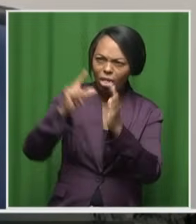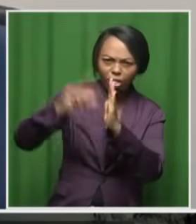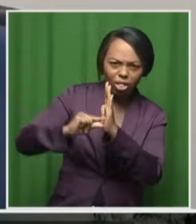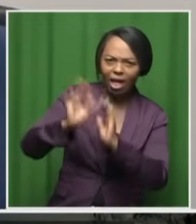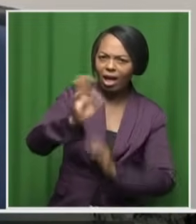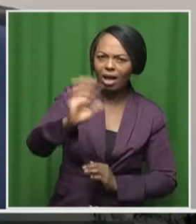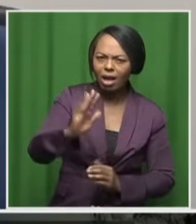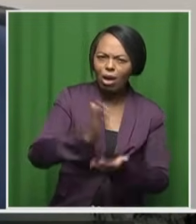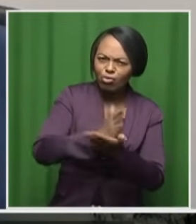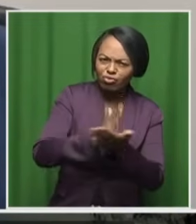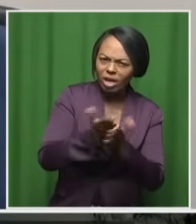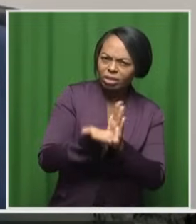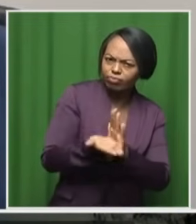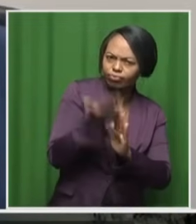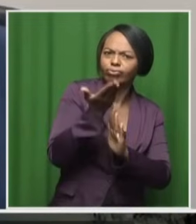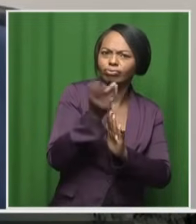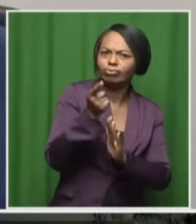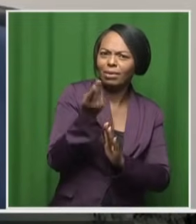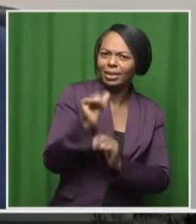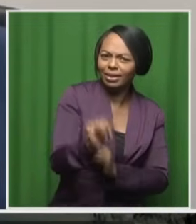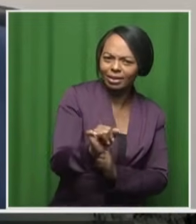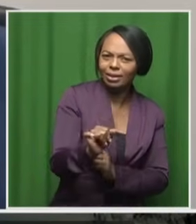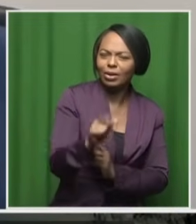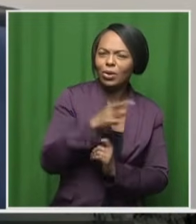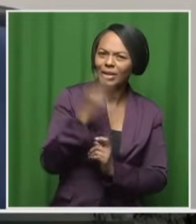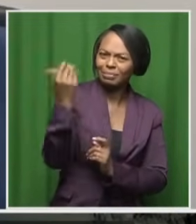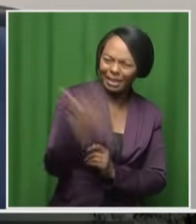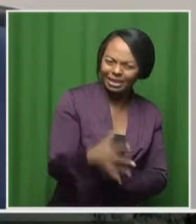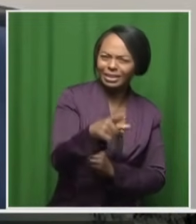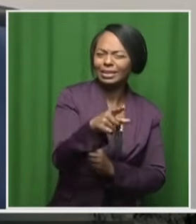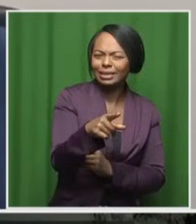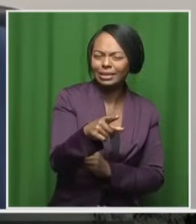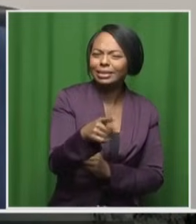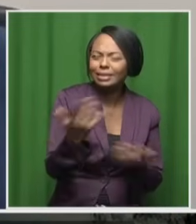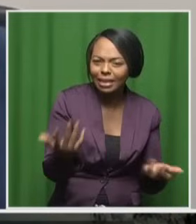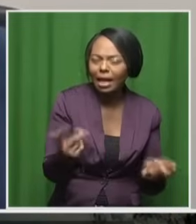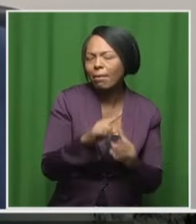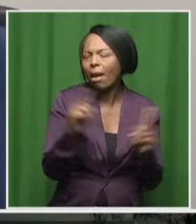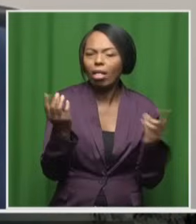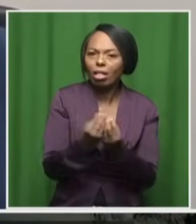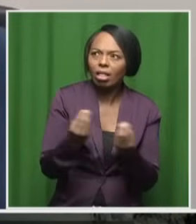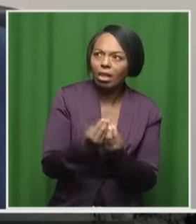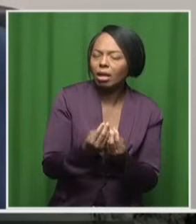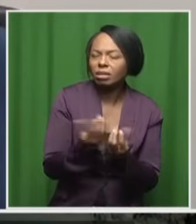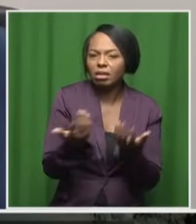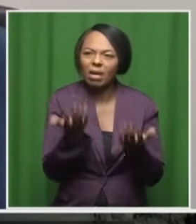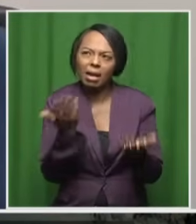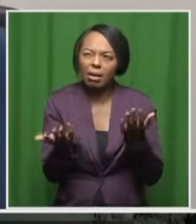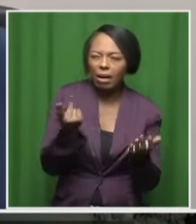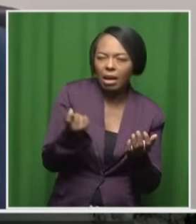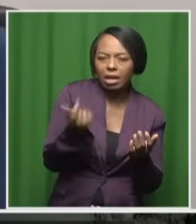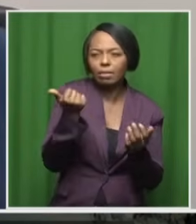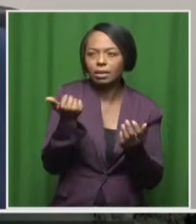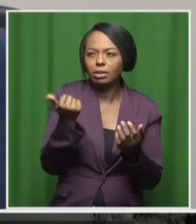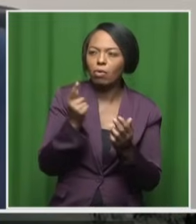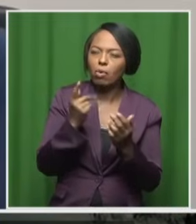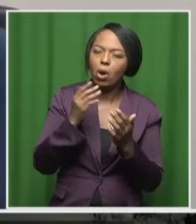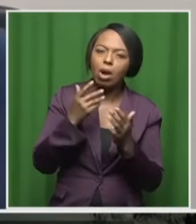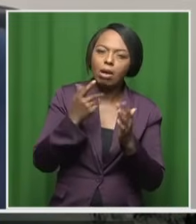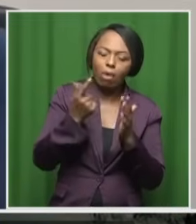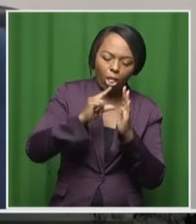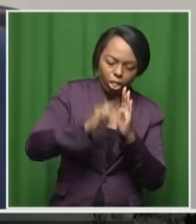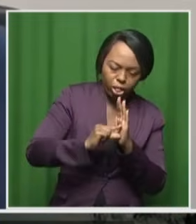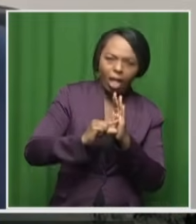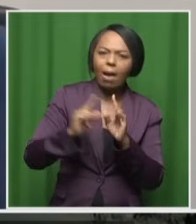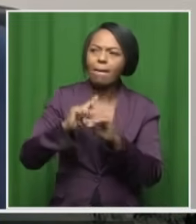the bread price go up now because, of course, it's more expensive. However, when things are given a little bit of light relief, why do they